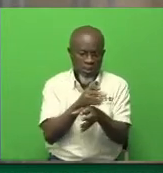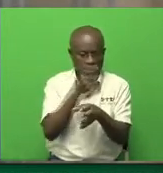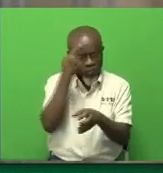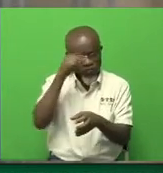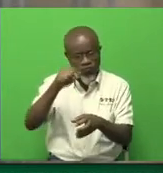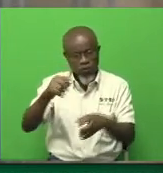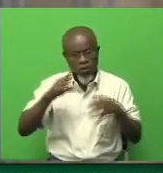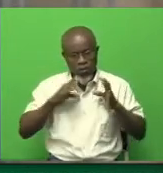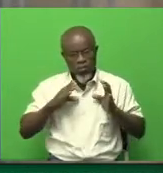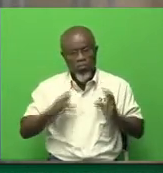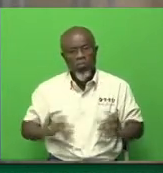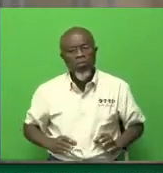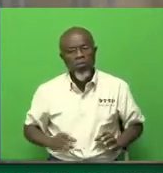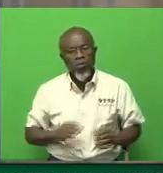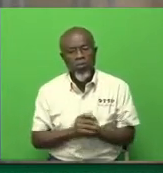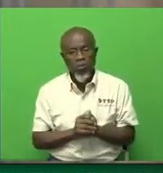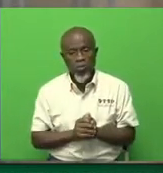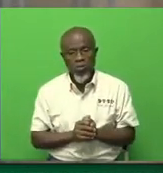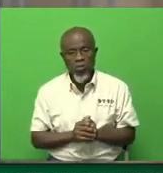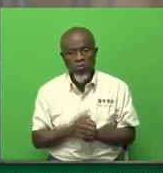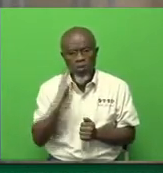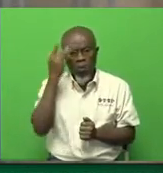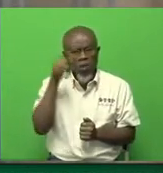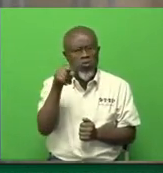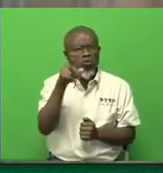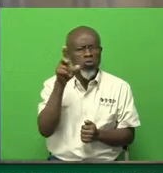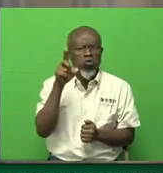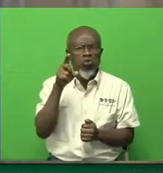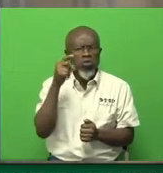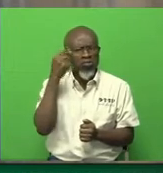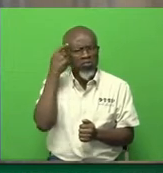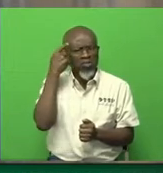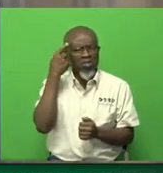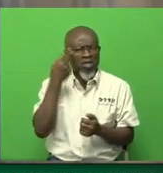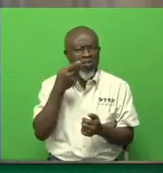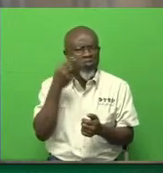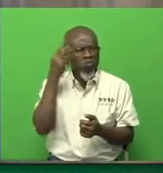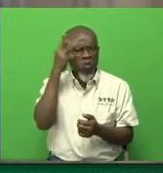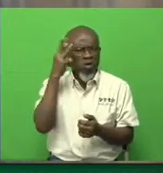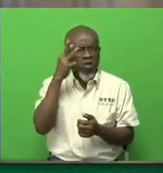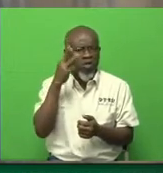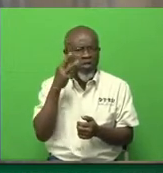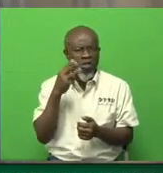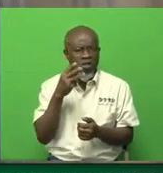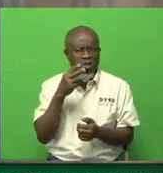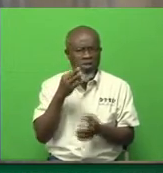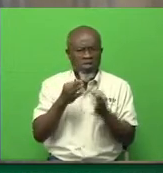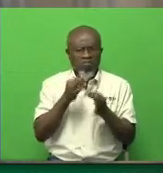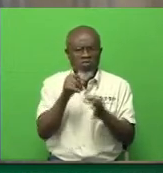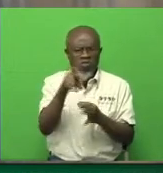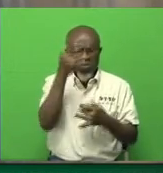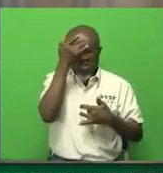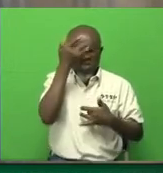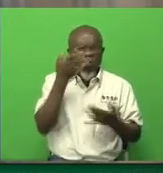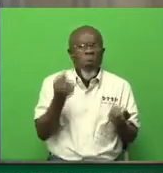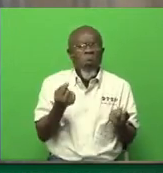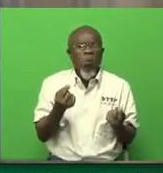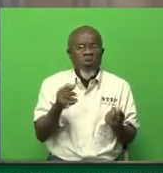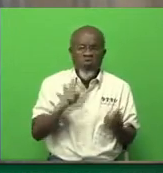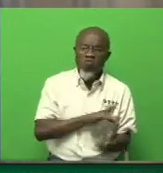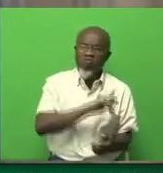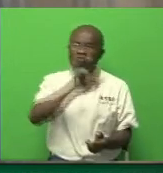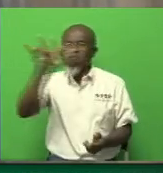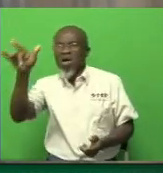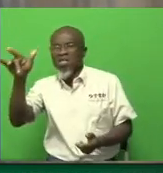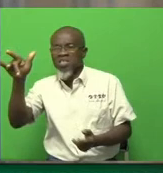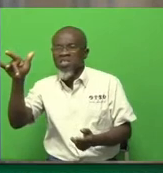you get sick or you want to get checked out you fly off to Miami you fly off to L.A so why should you care what's happening to honorary people here